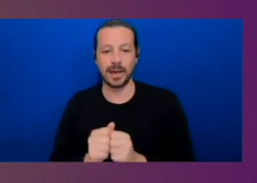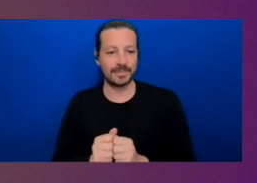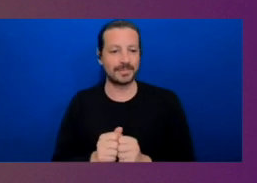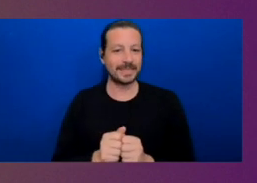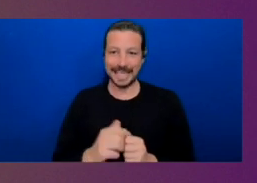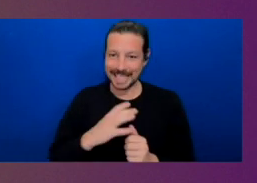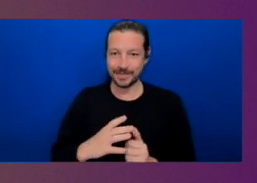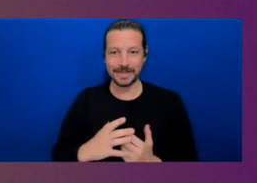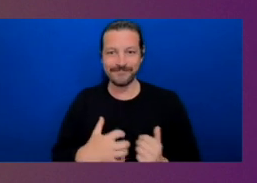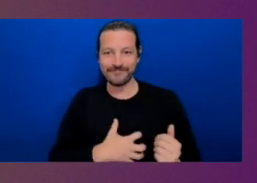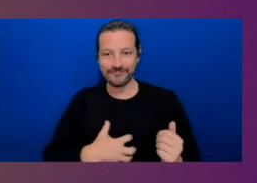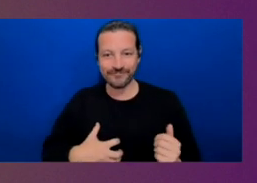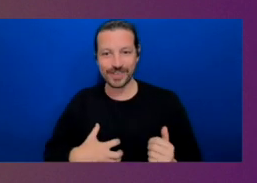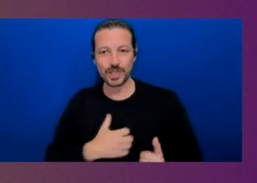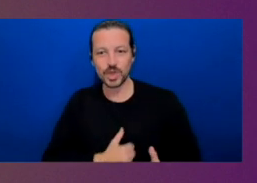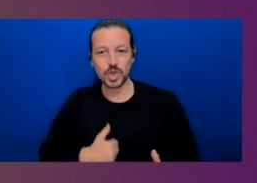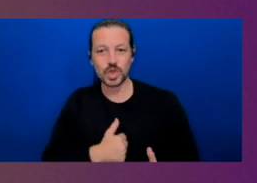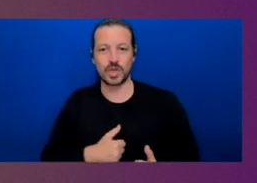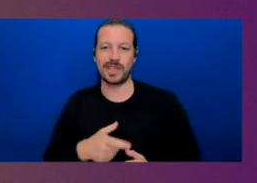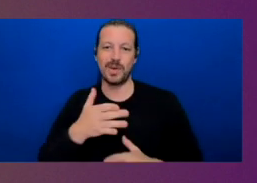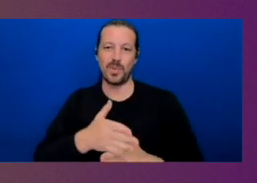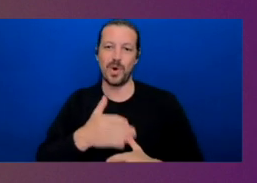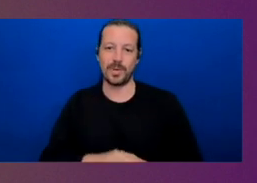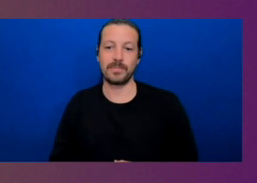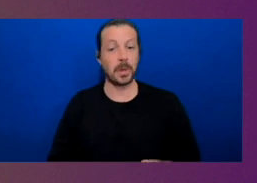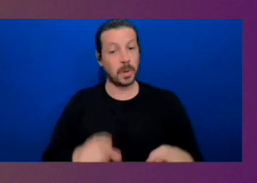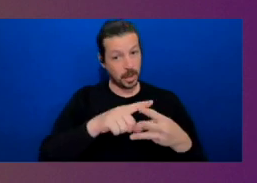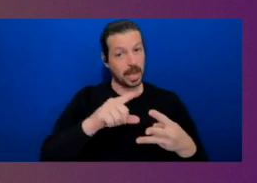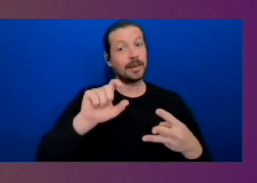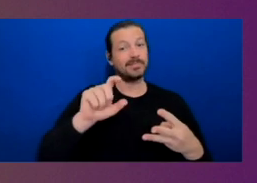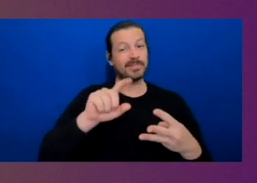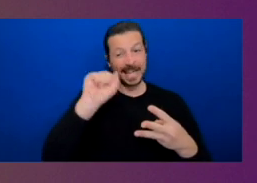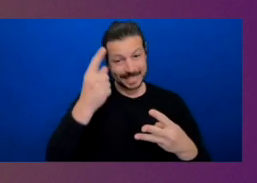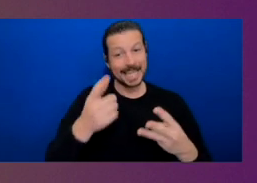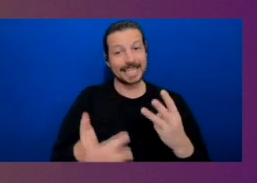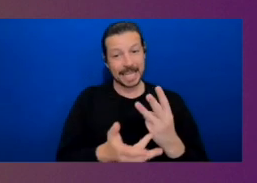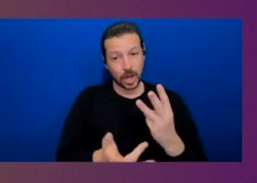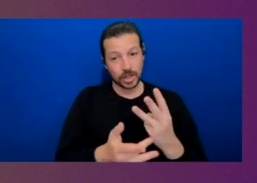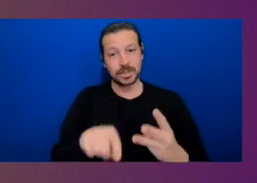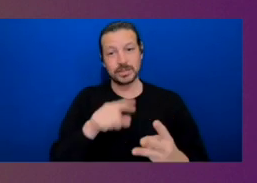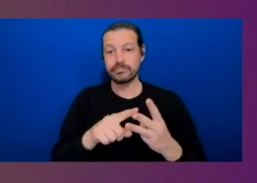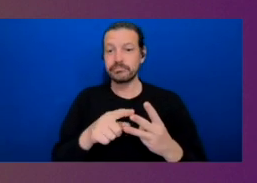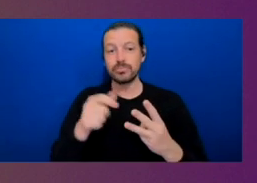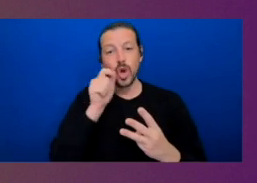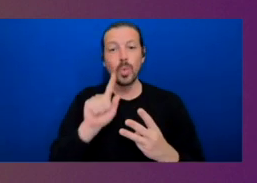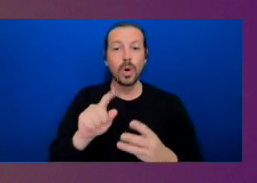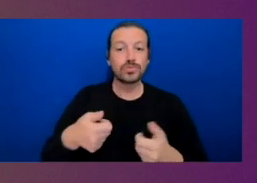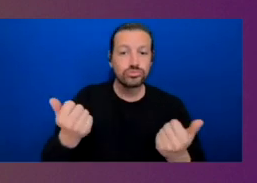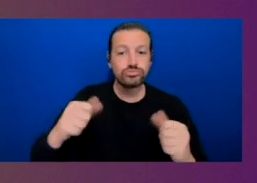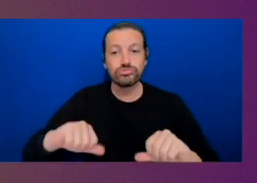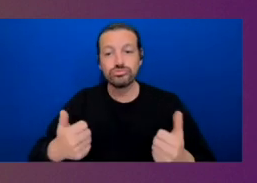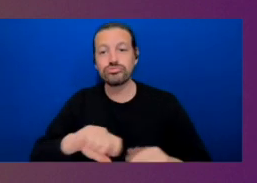enjoy that kind of work. So those are the three things: understand the technology, be able to explain what's working, what's not working well, and then just enjoy doing